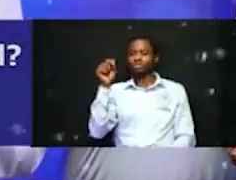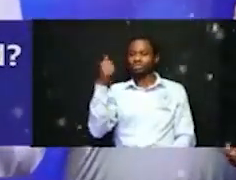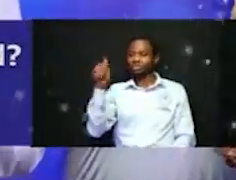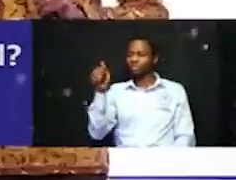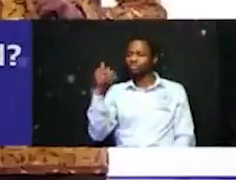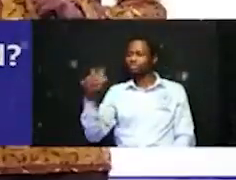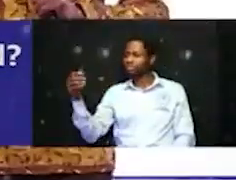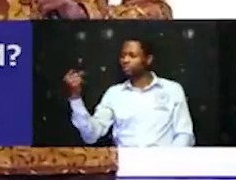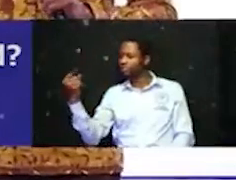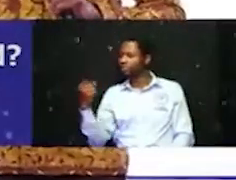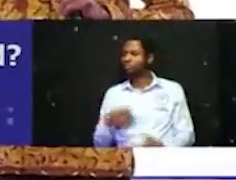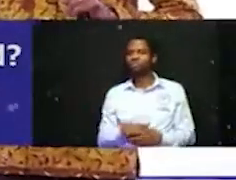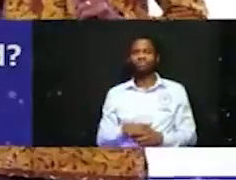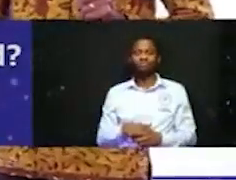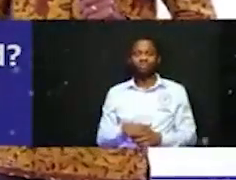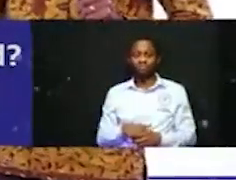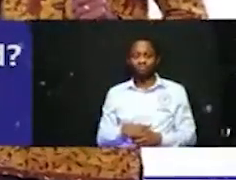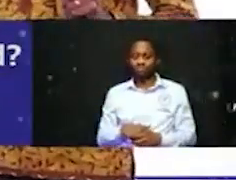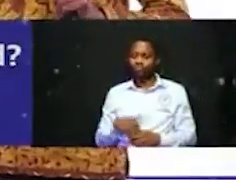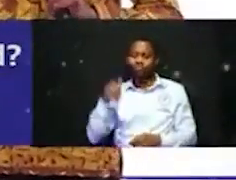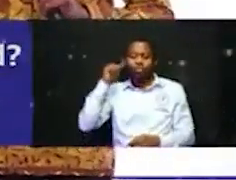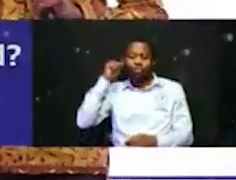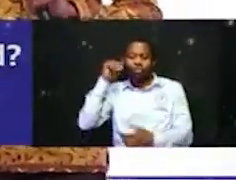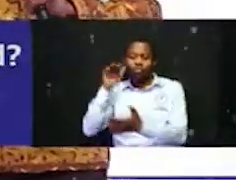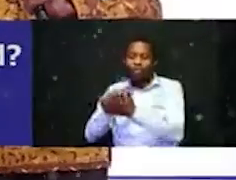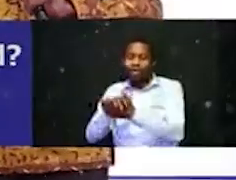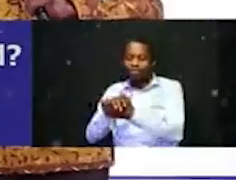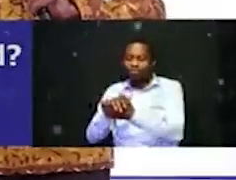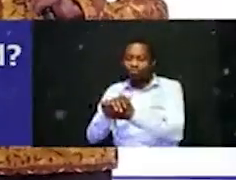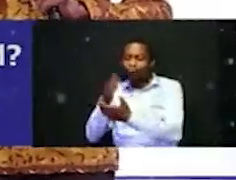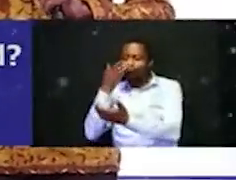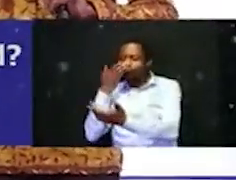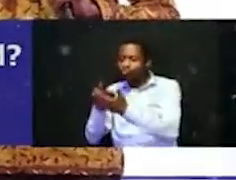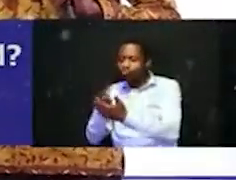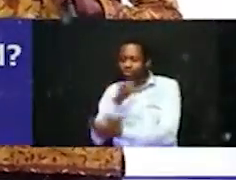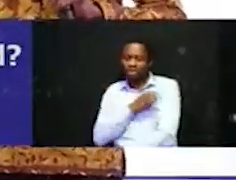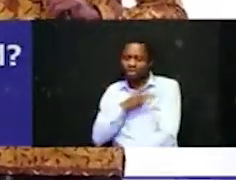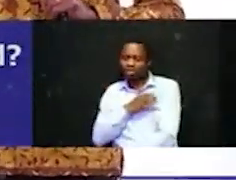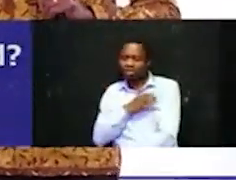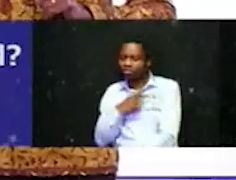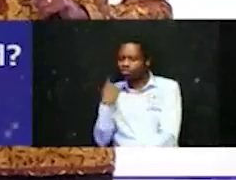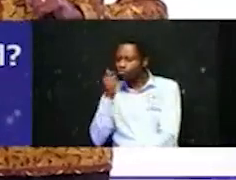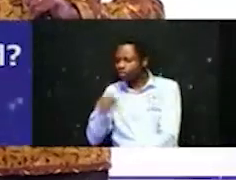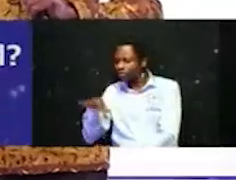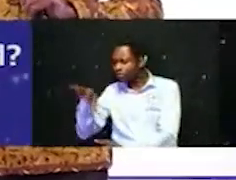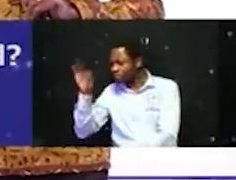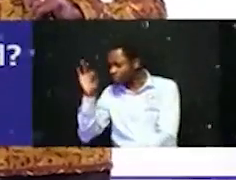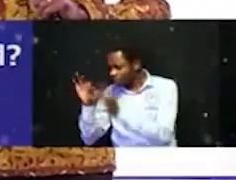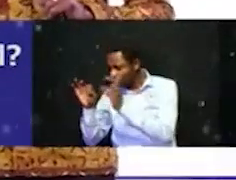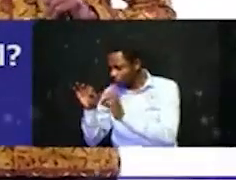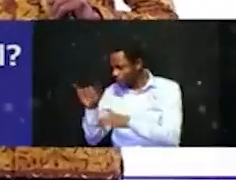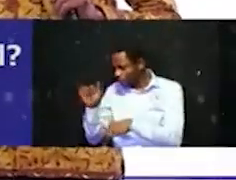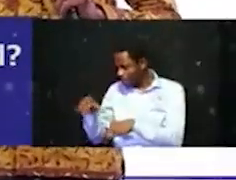Proverbs 31:10-11. A wife of noble character who can find, she is worth